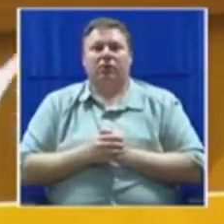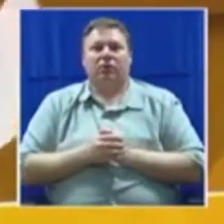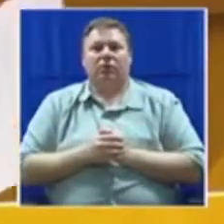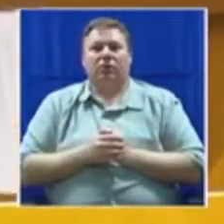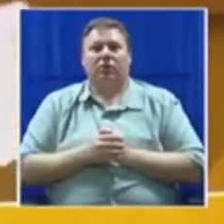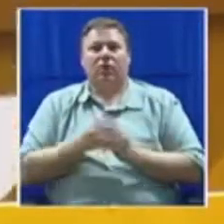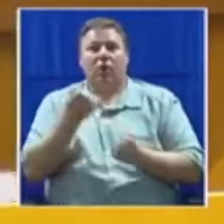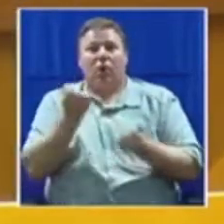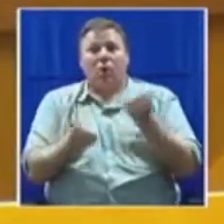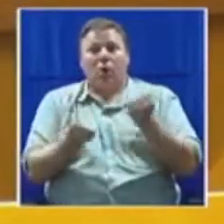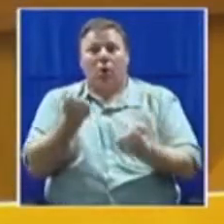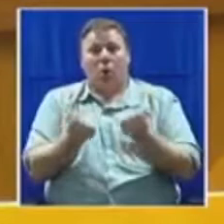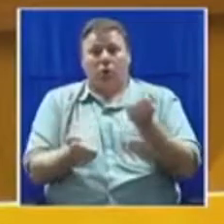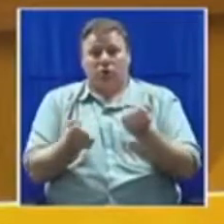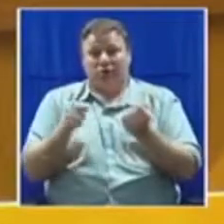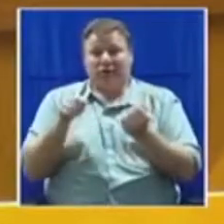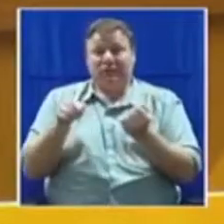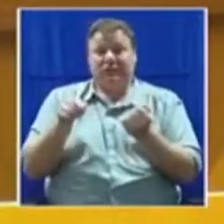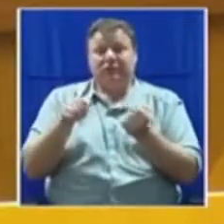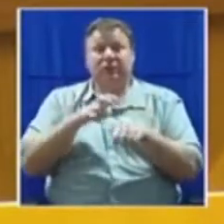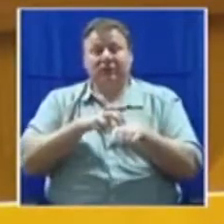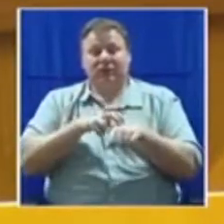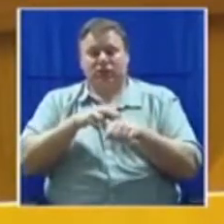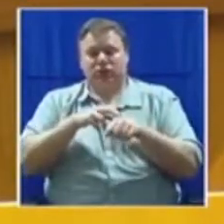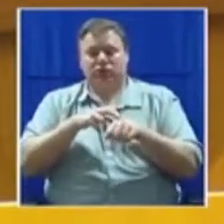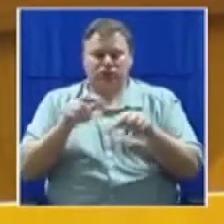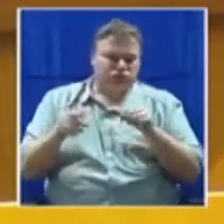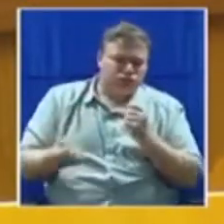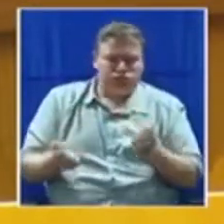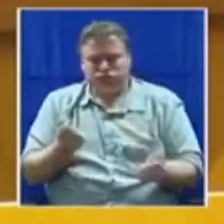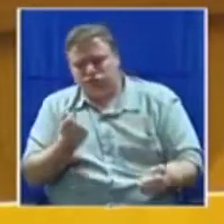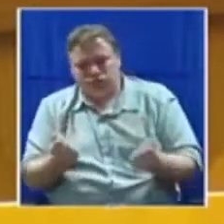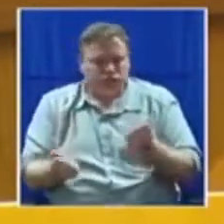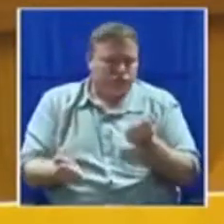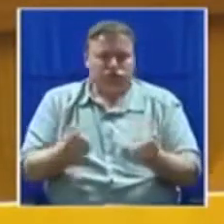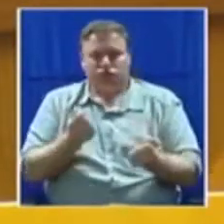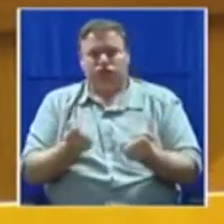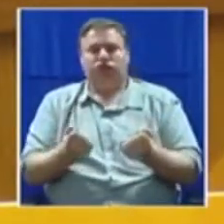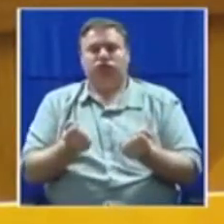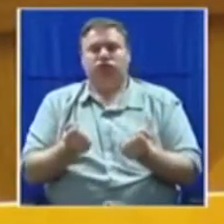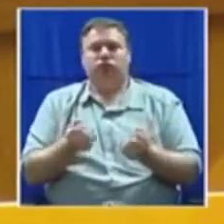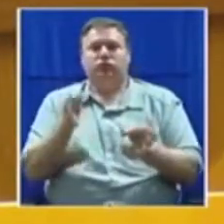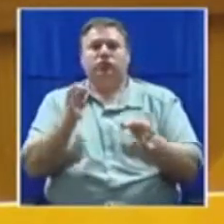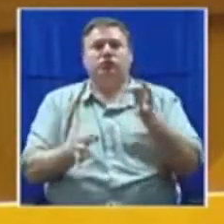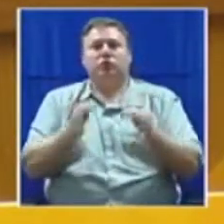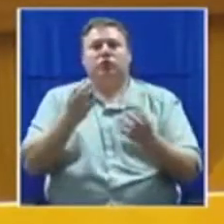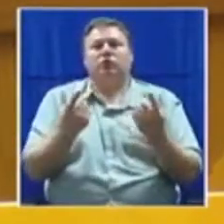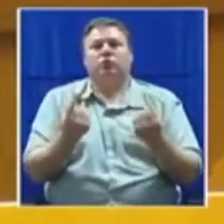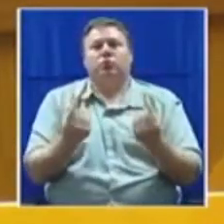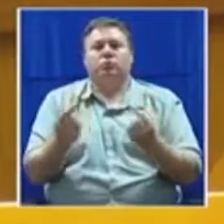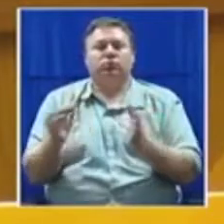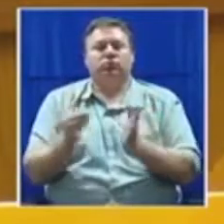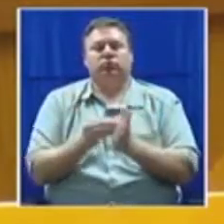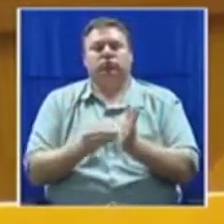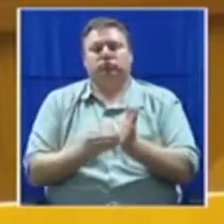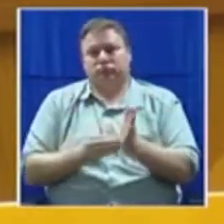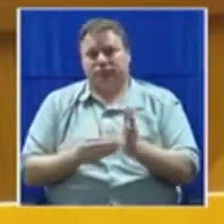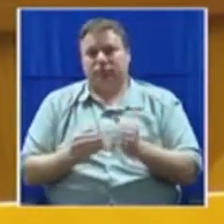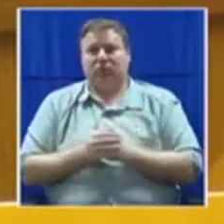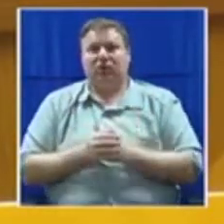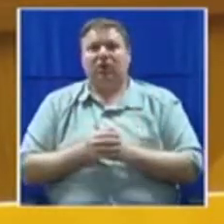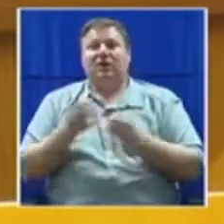make a determination on this matter. Let's give our courts the opportunity to deal with this